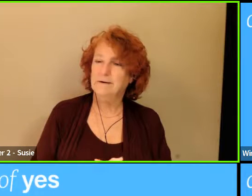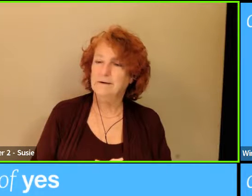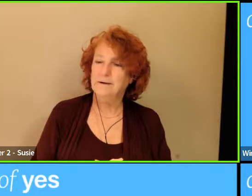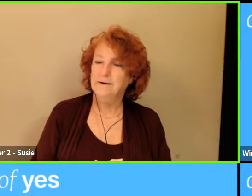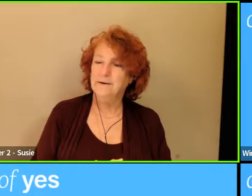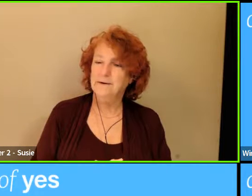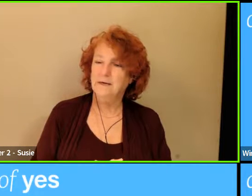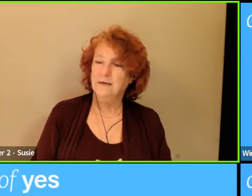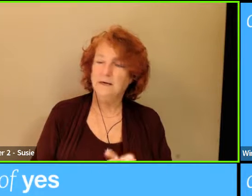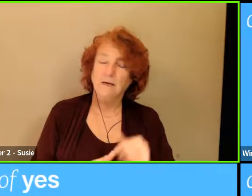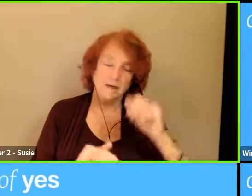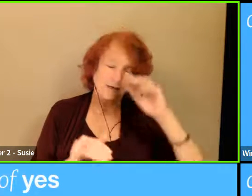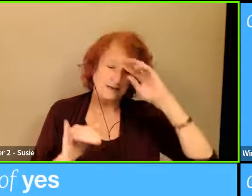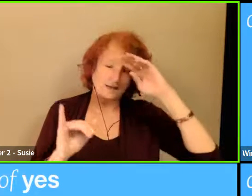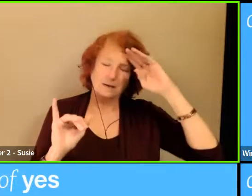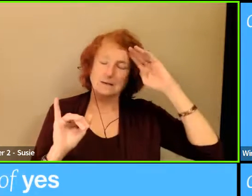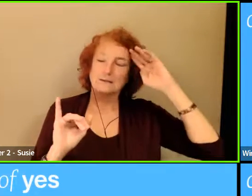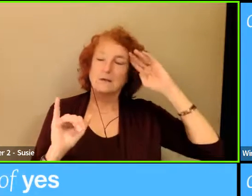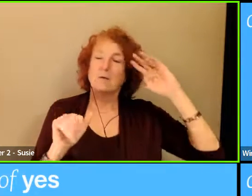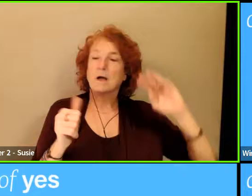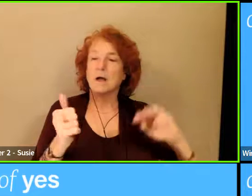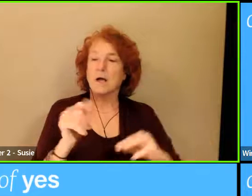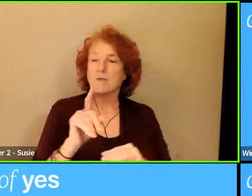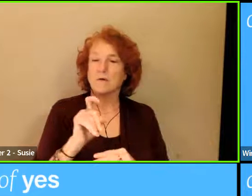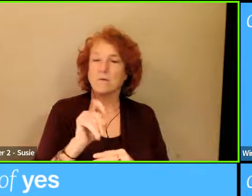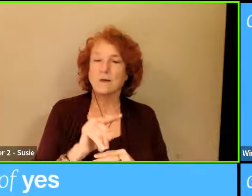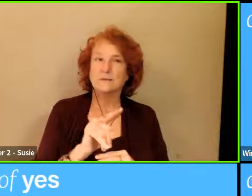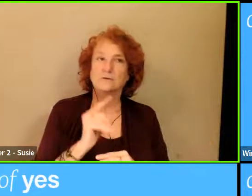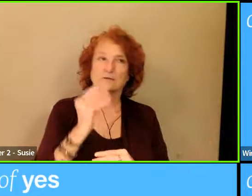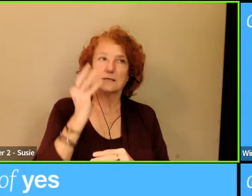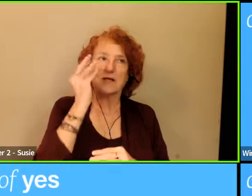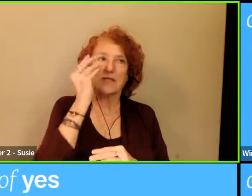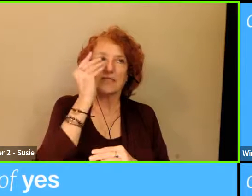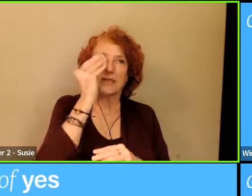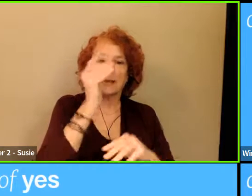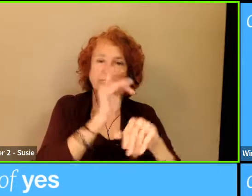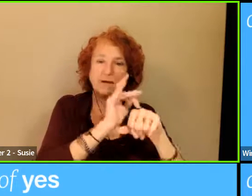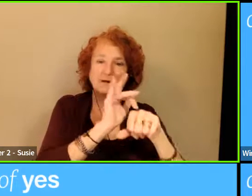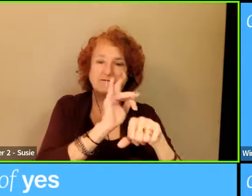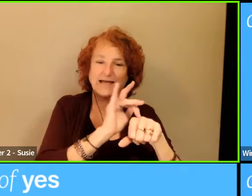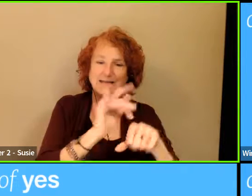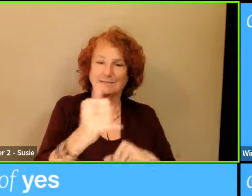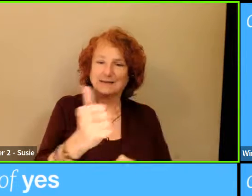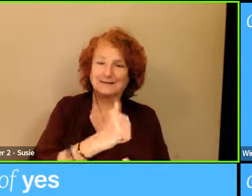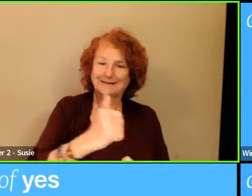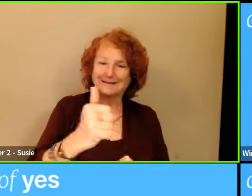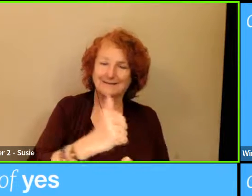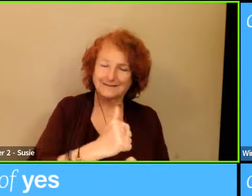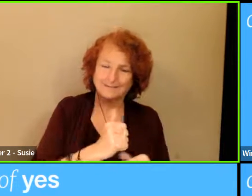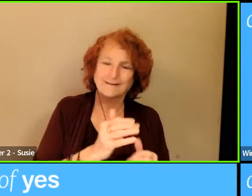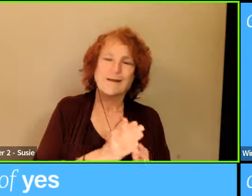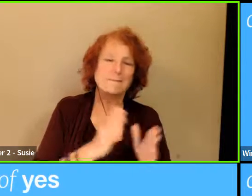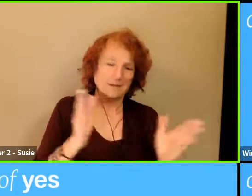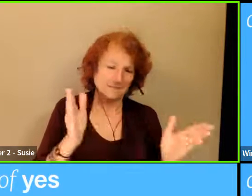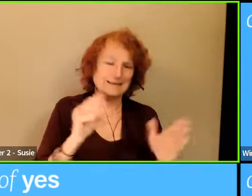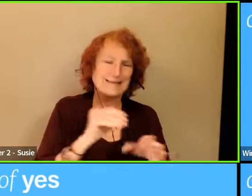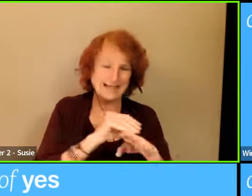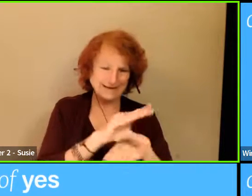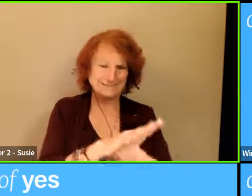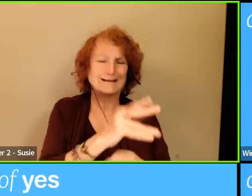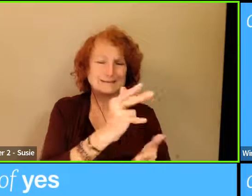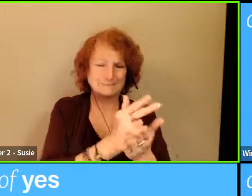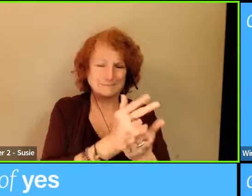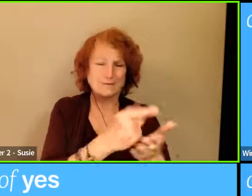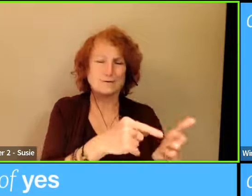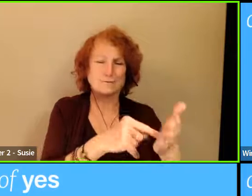To that point, one of the other questions is just thinking about availability of public transit that affects the parking requirement. So